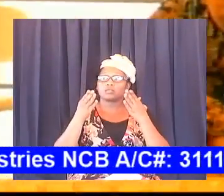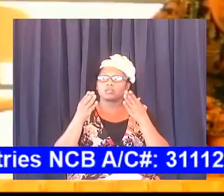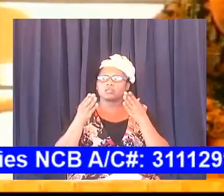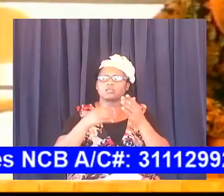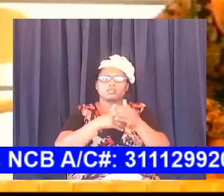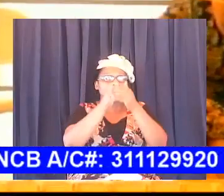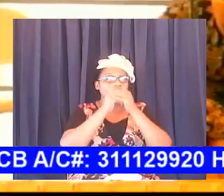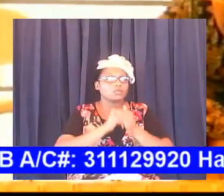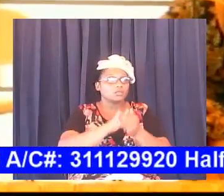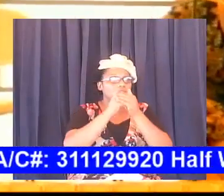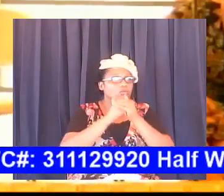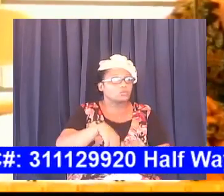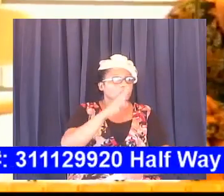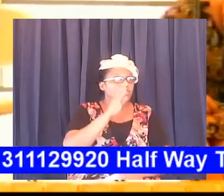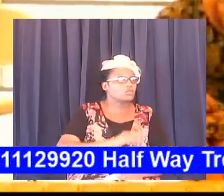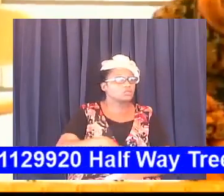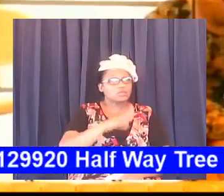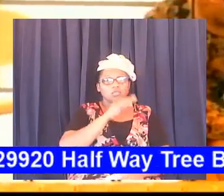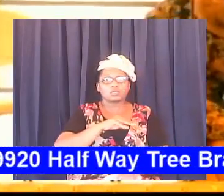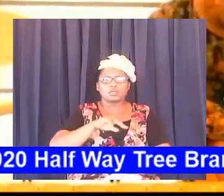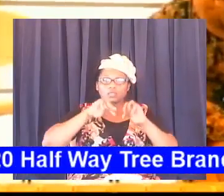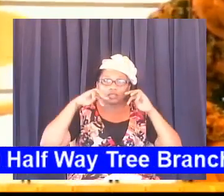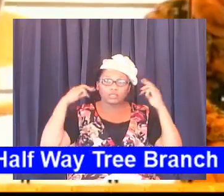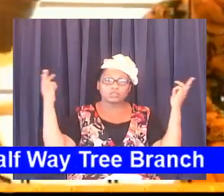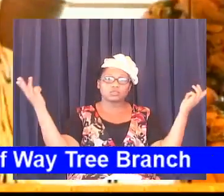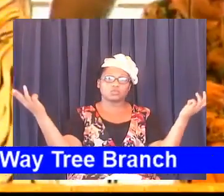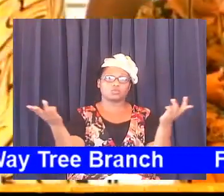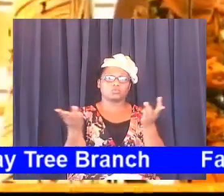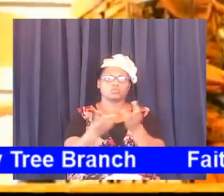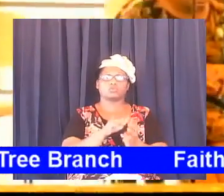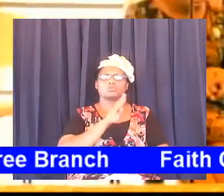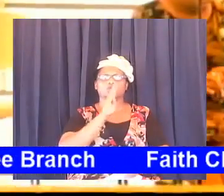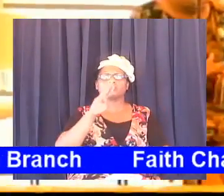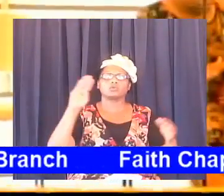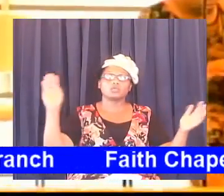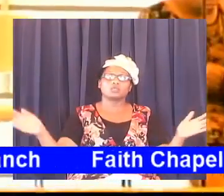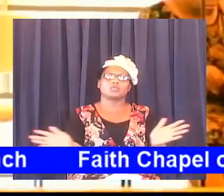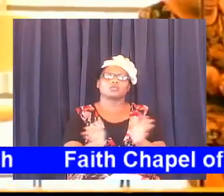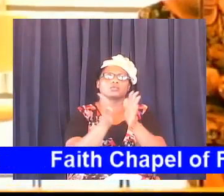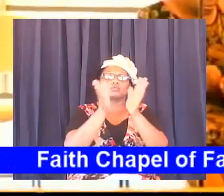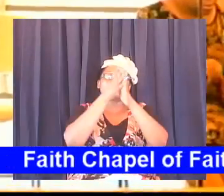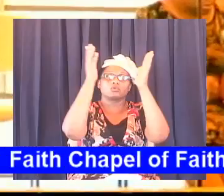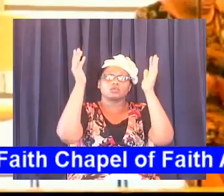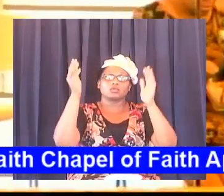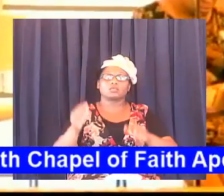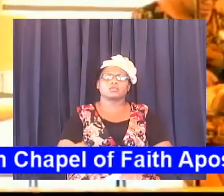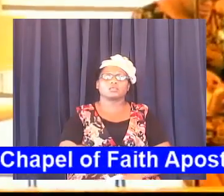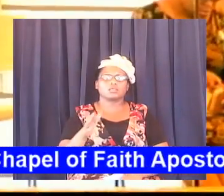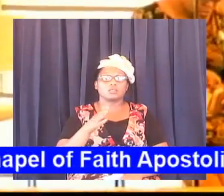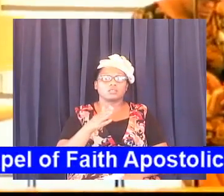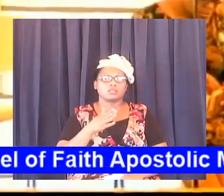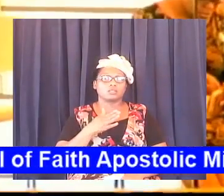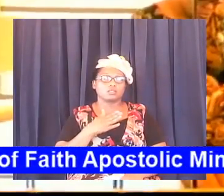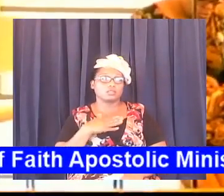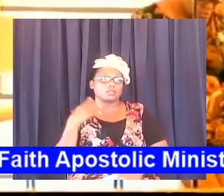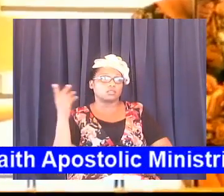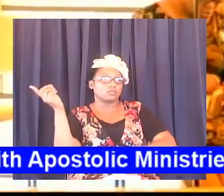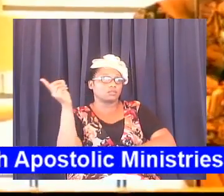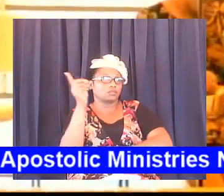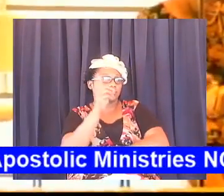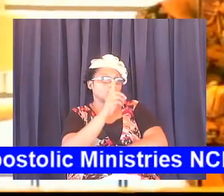him? For he's worthy to be praised. Hallelujah. My days